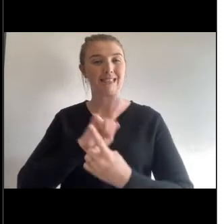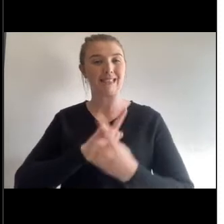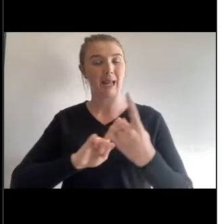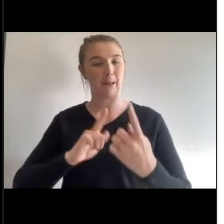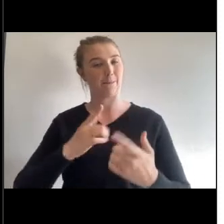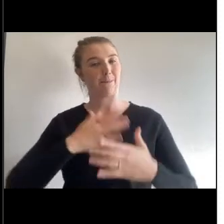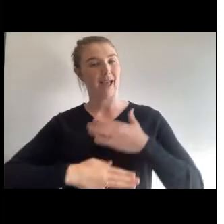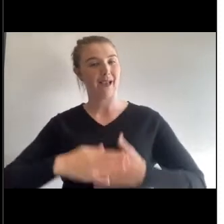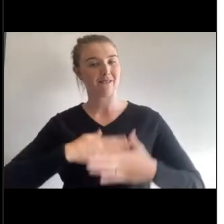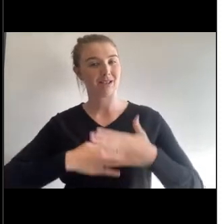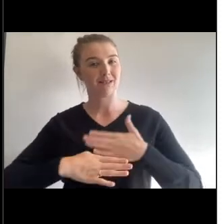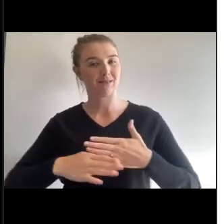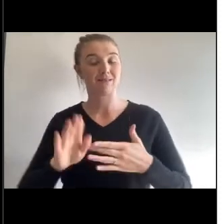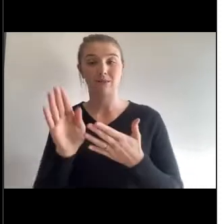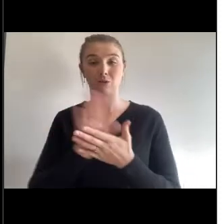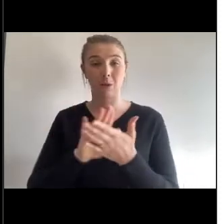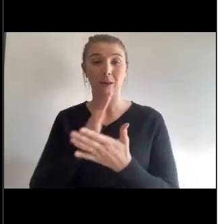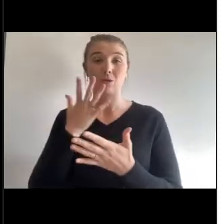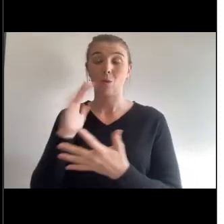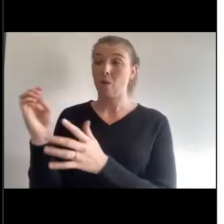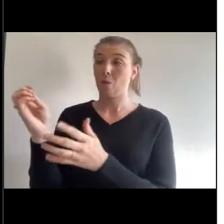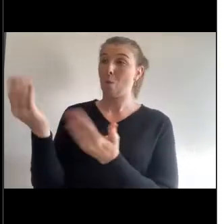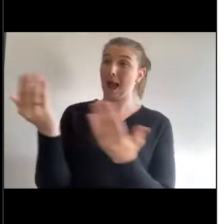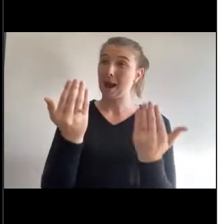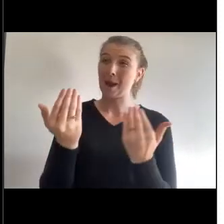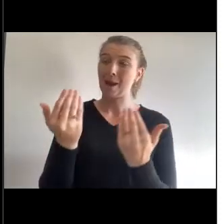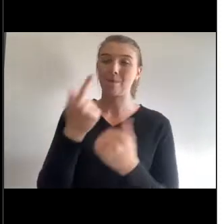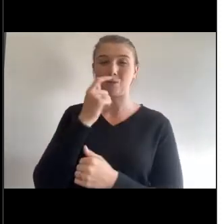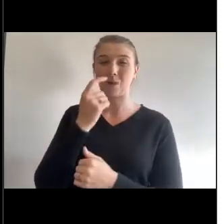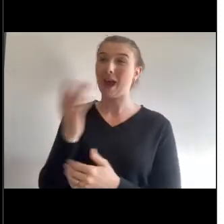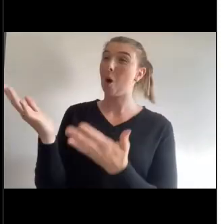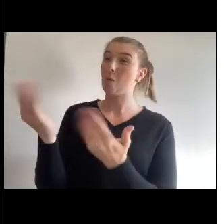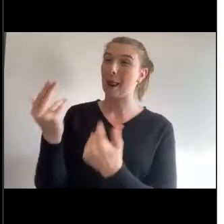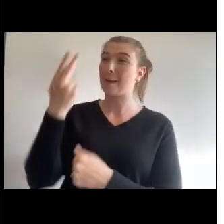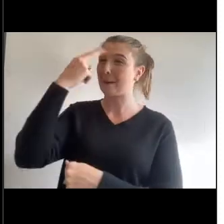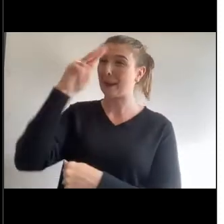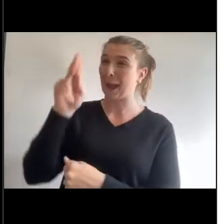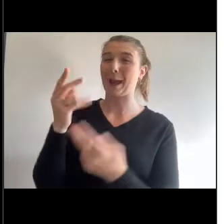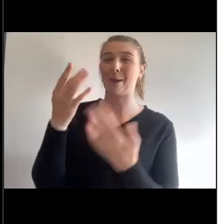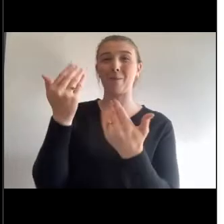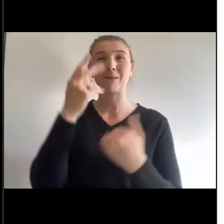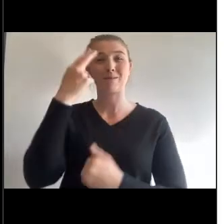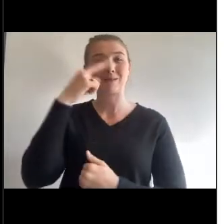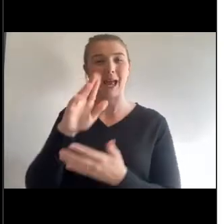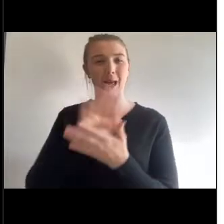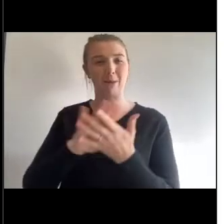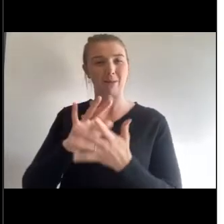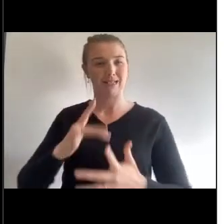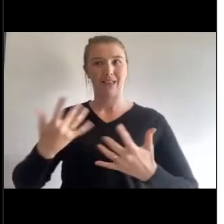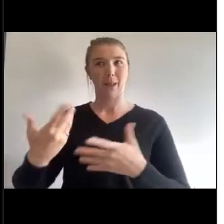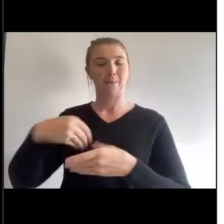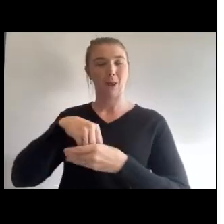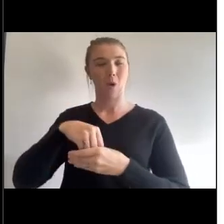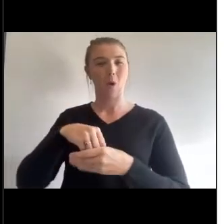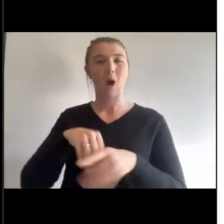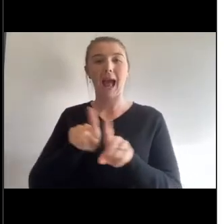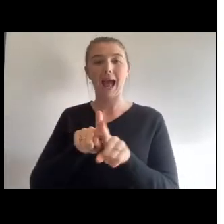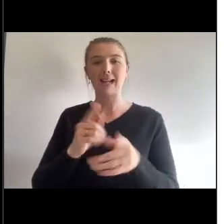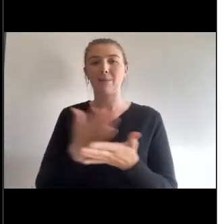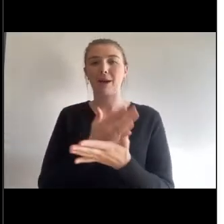icebreakers that really help people connect, ensuring everybody gets a chance to contribute. And then finally, building connection